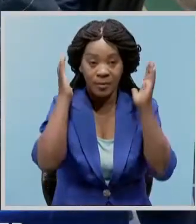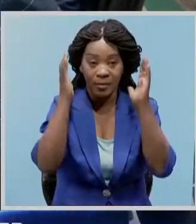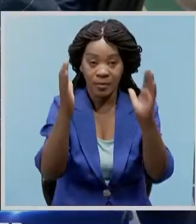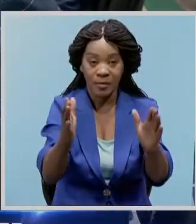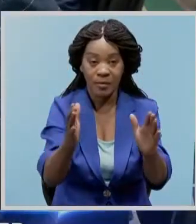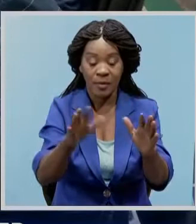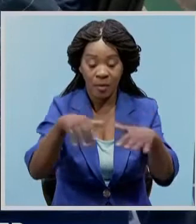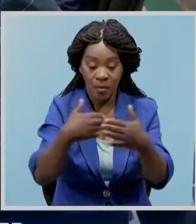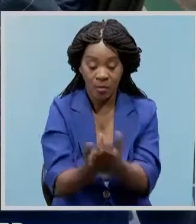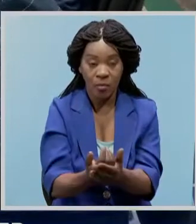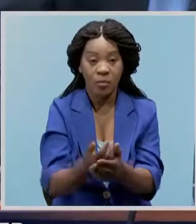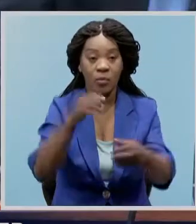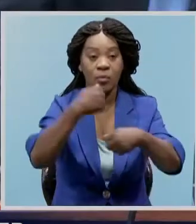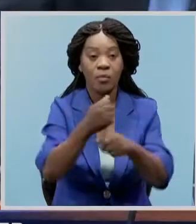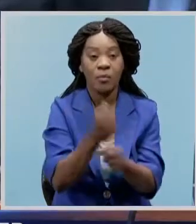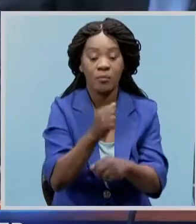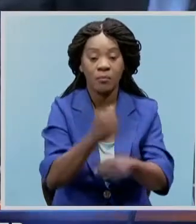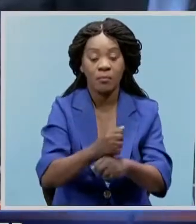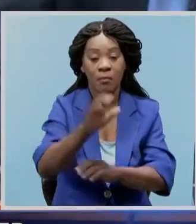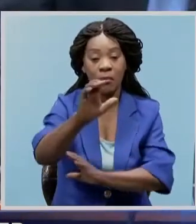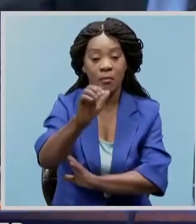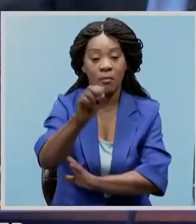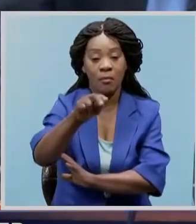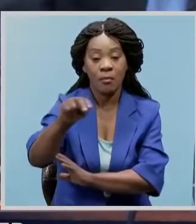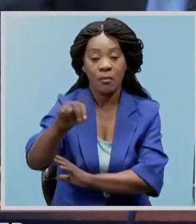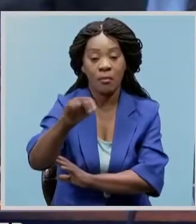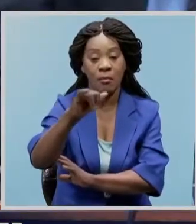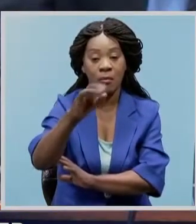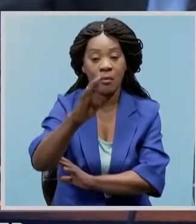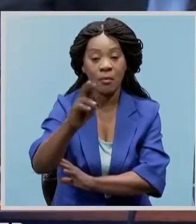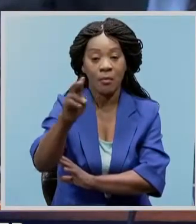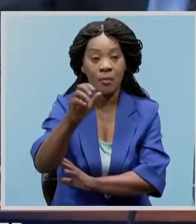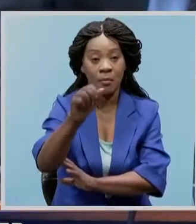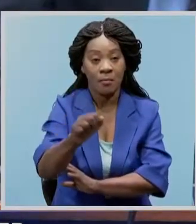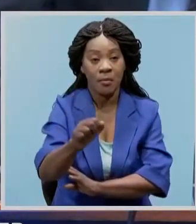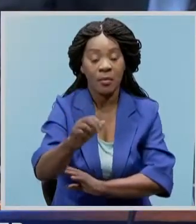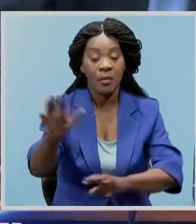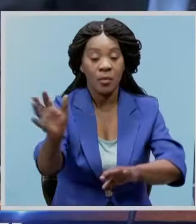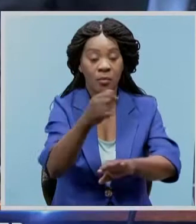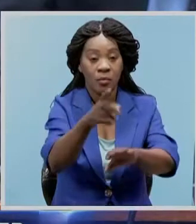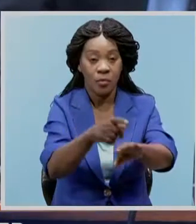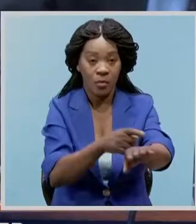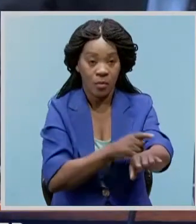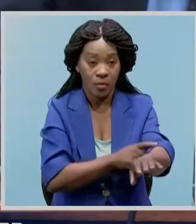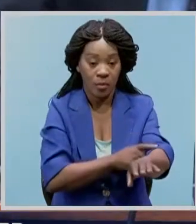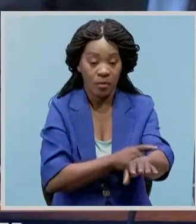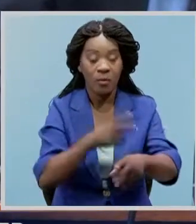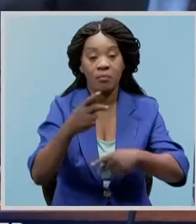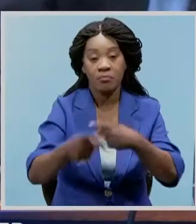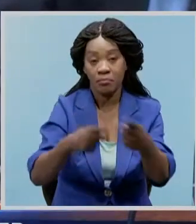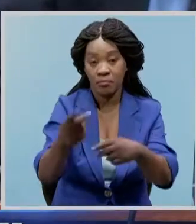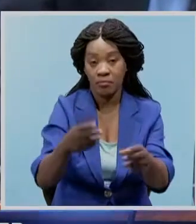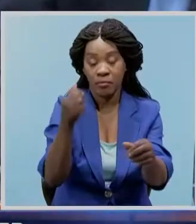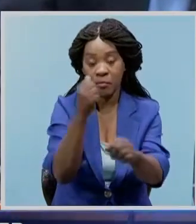of cannabis. And this may take a little while, but the process has already started.